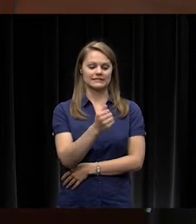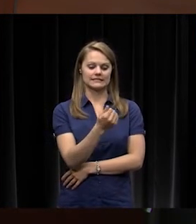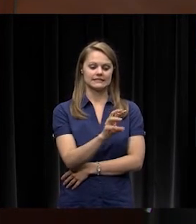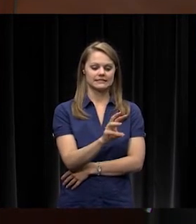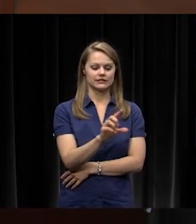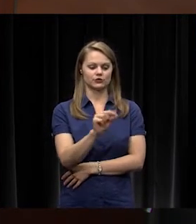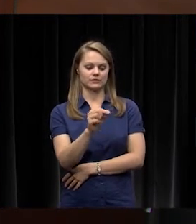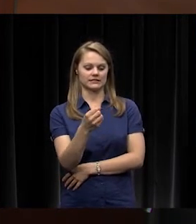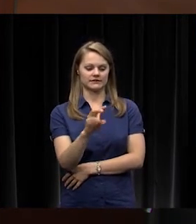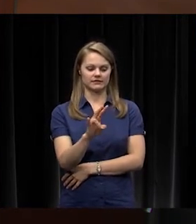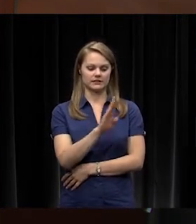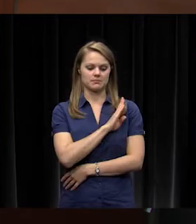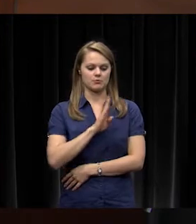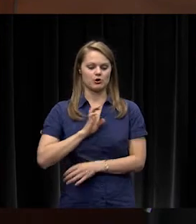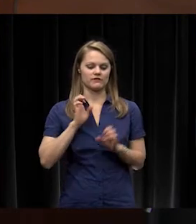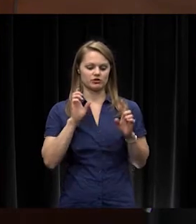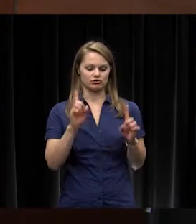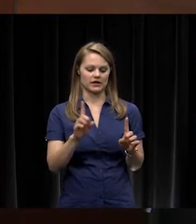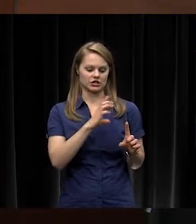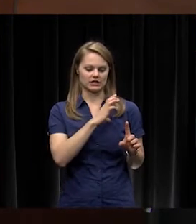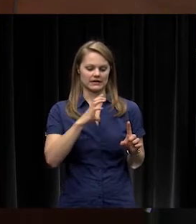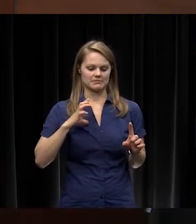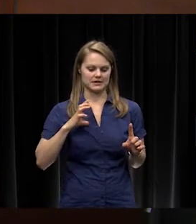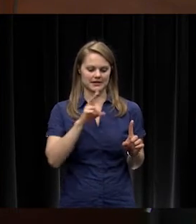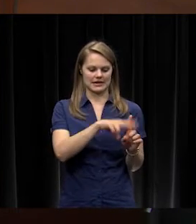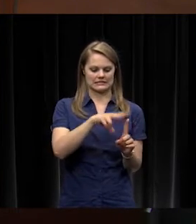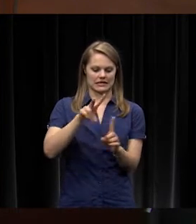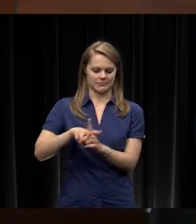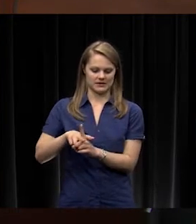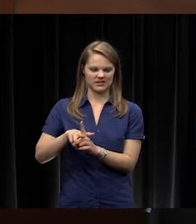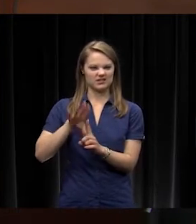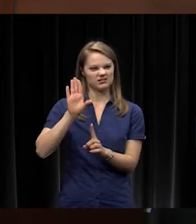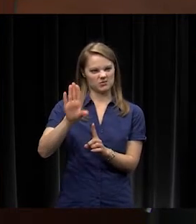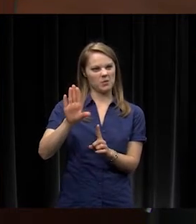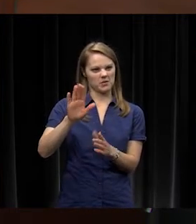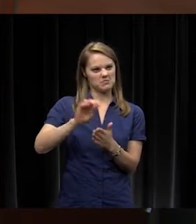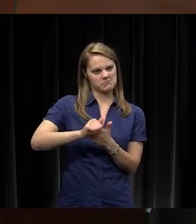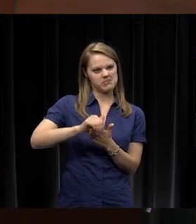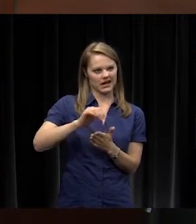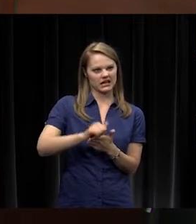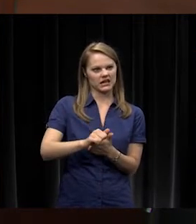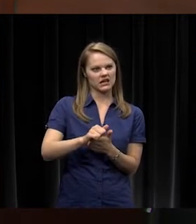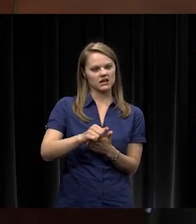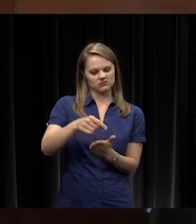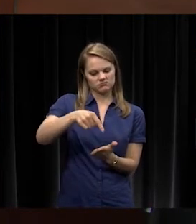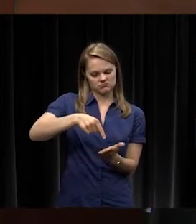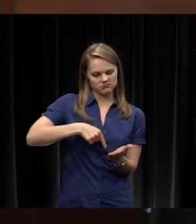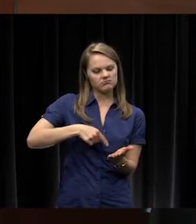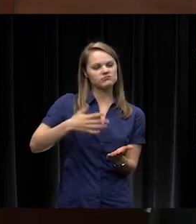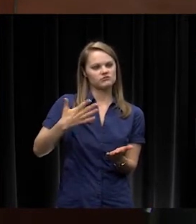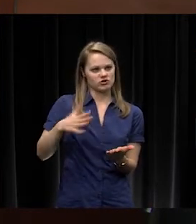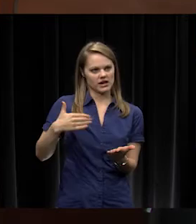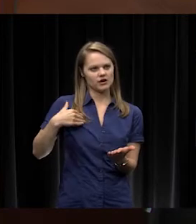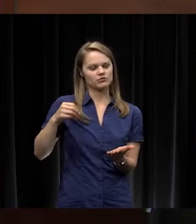2016-2017 Board of Education Committee assignments. In your board packet, this was presented,